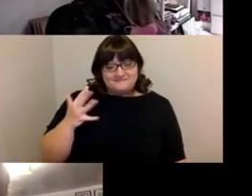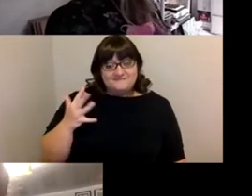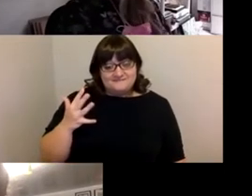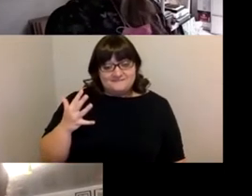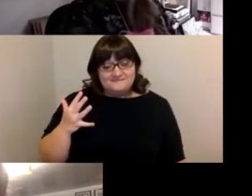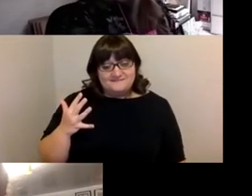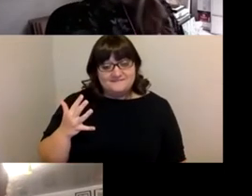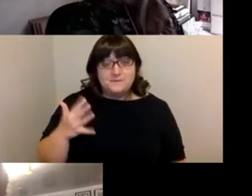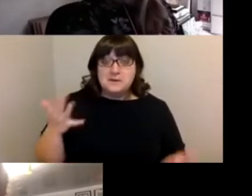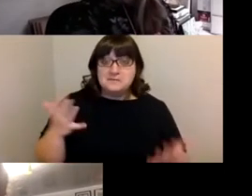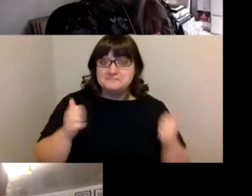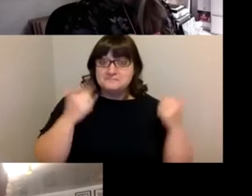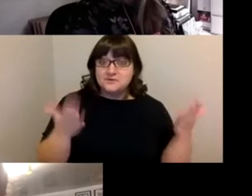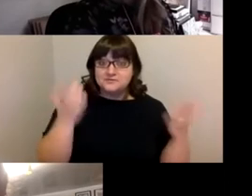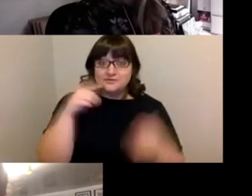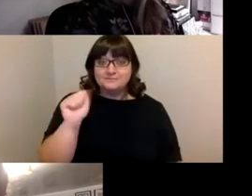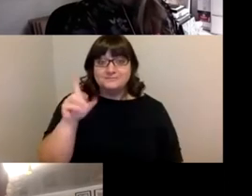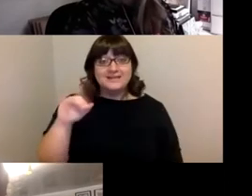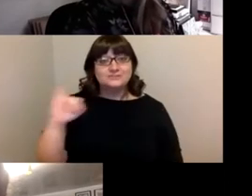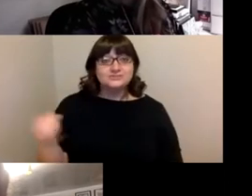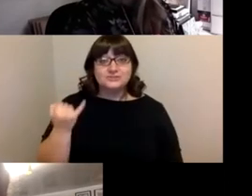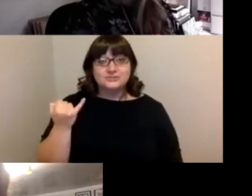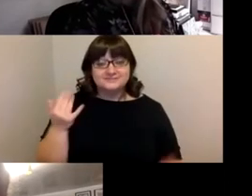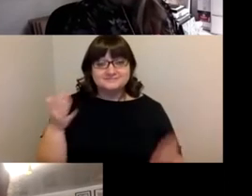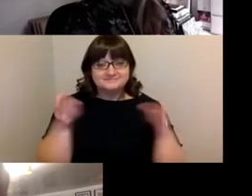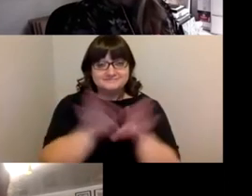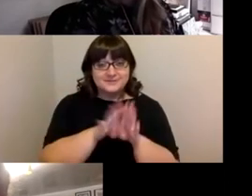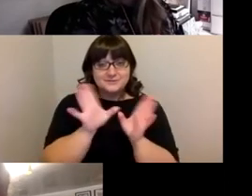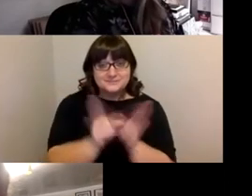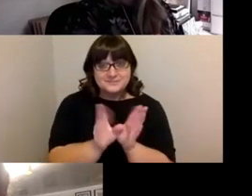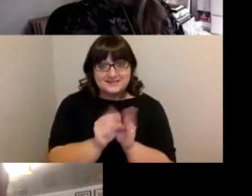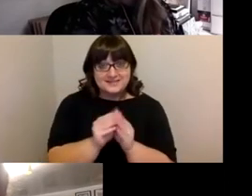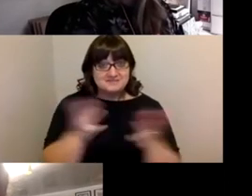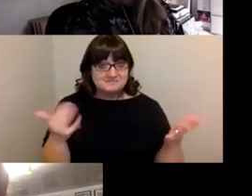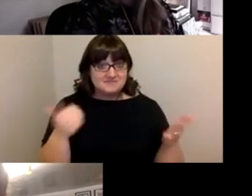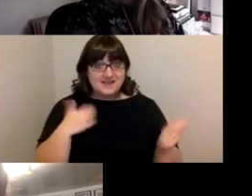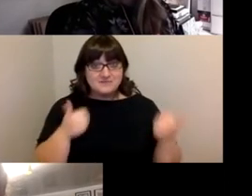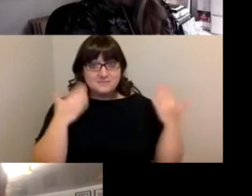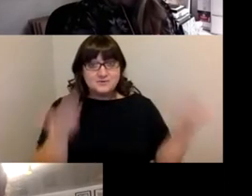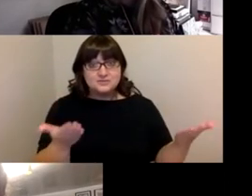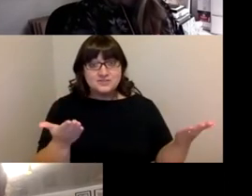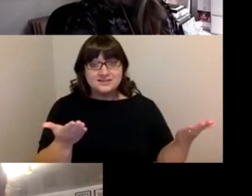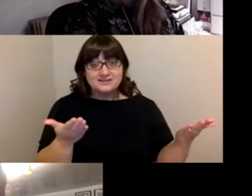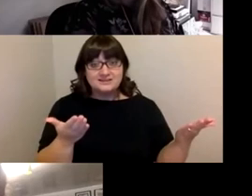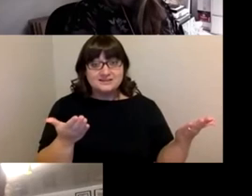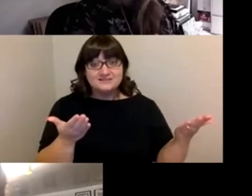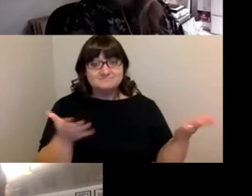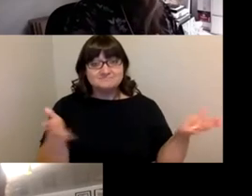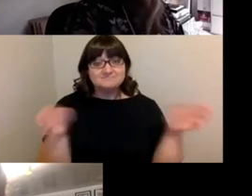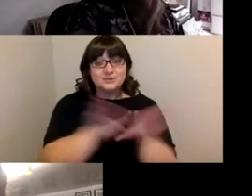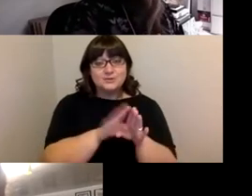motion to adjourn the meeting. Who would like to move to adjourn our AGM